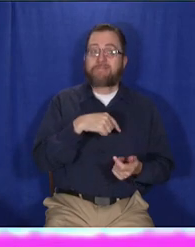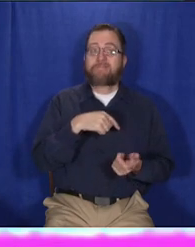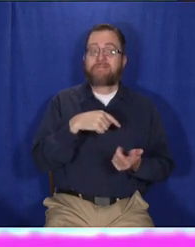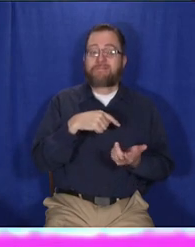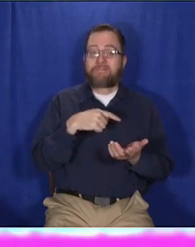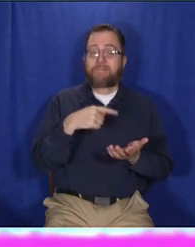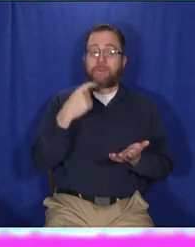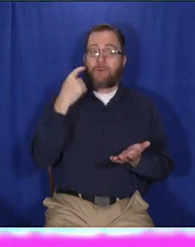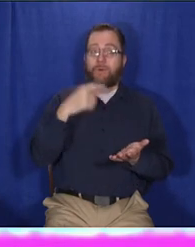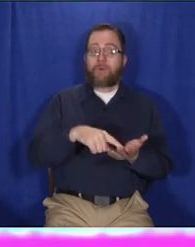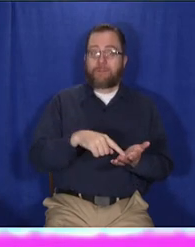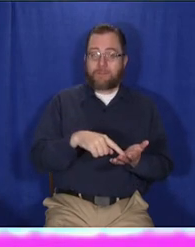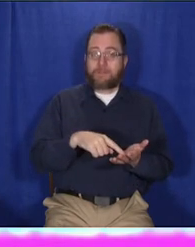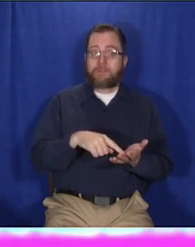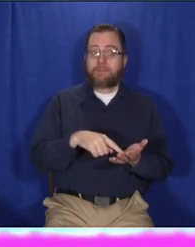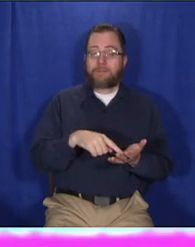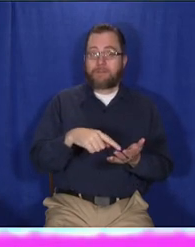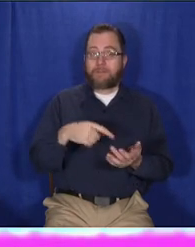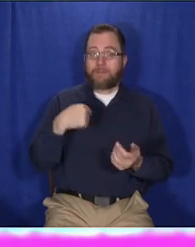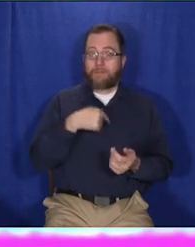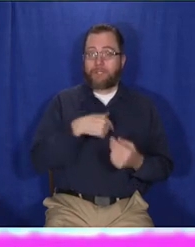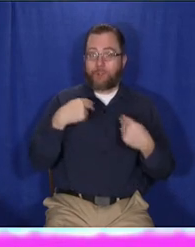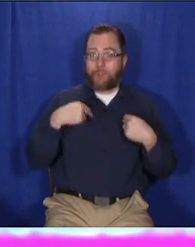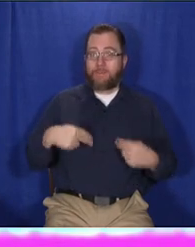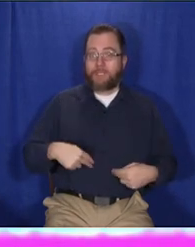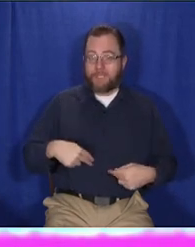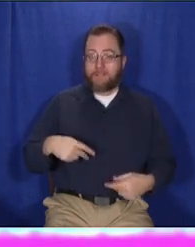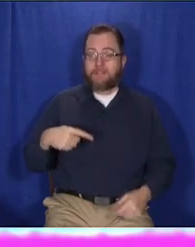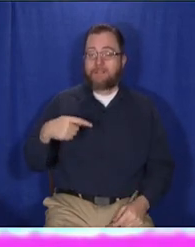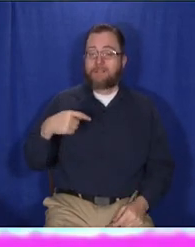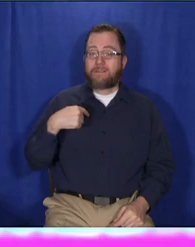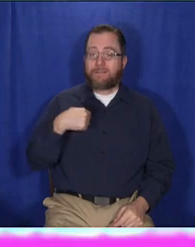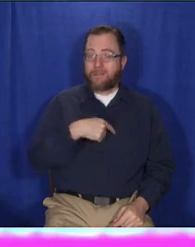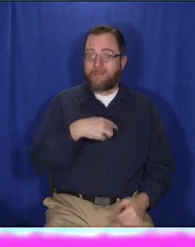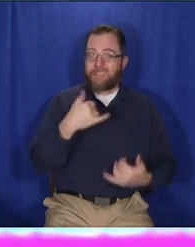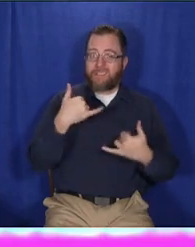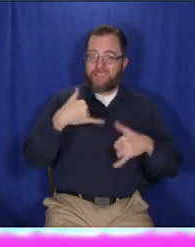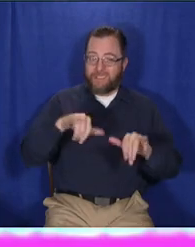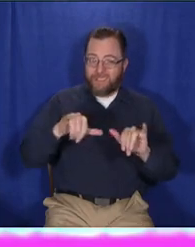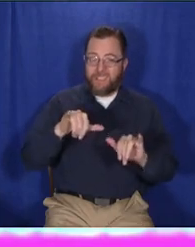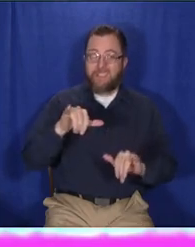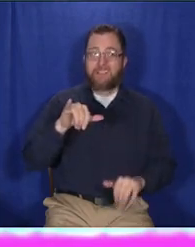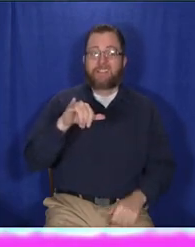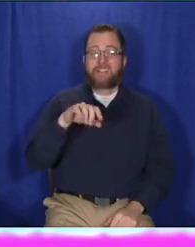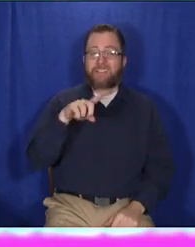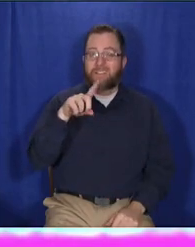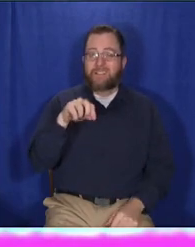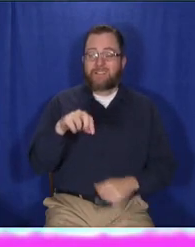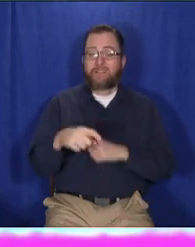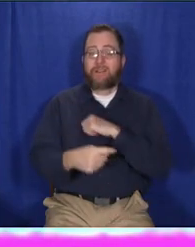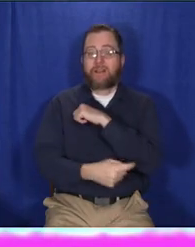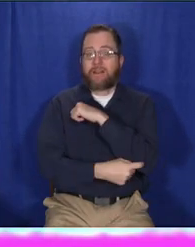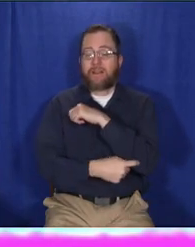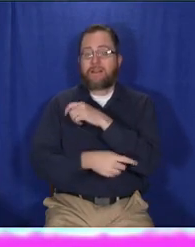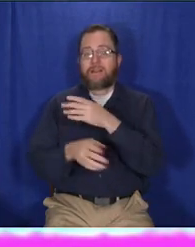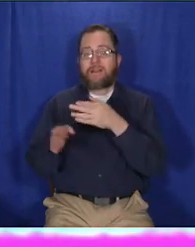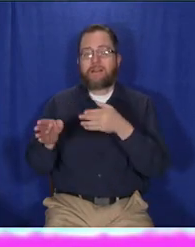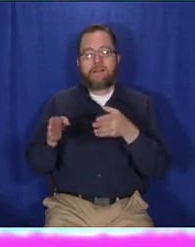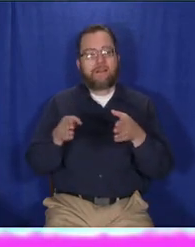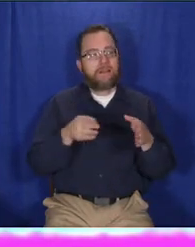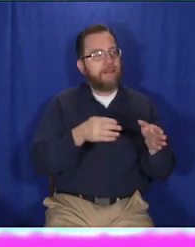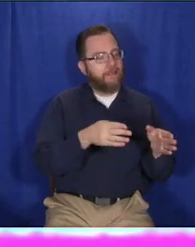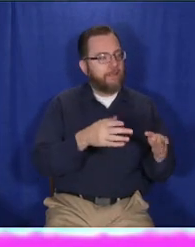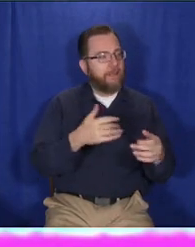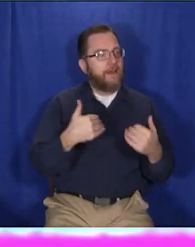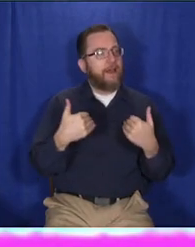towards self-indulgence. We just recited some verses from the Apostle Paul where he talks about he knows how to abound.